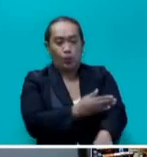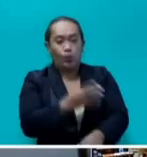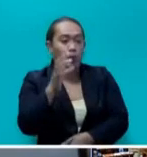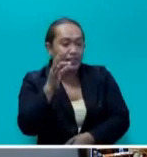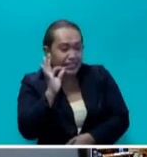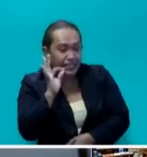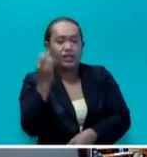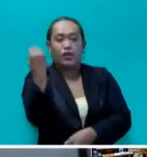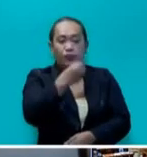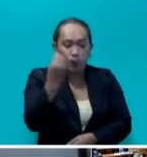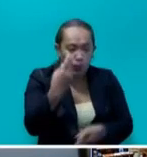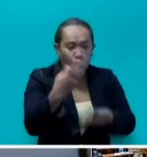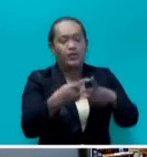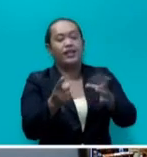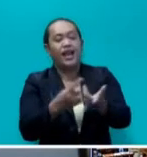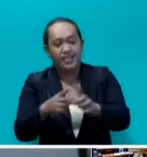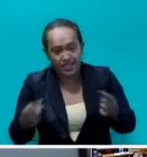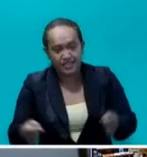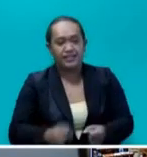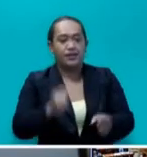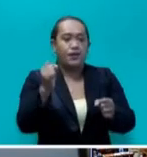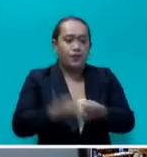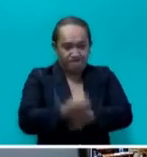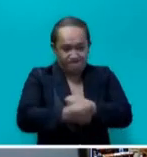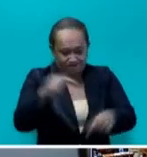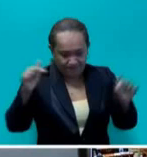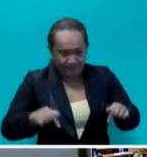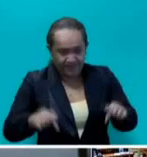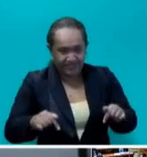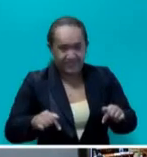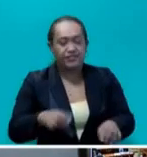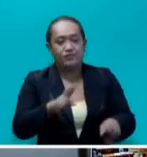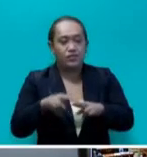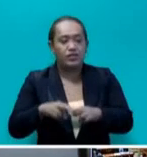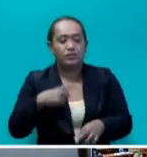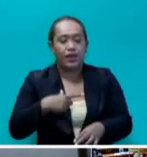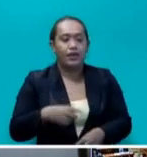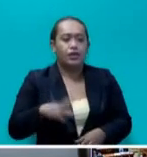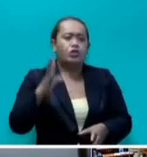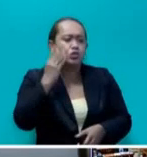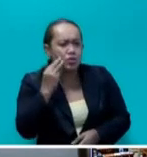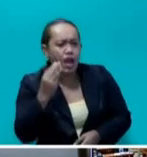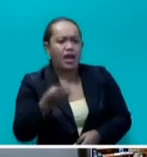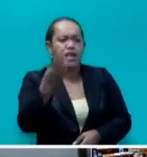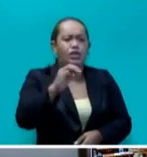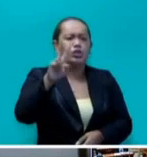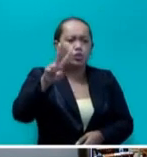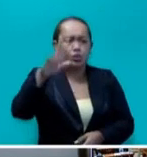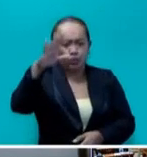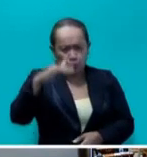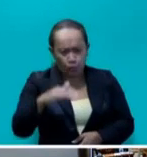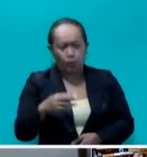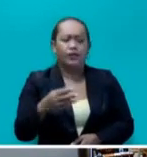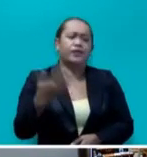fruit juices that is not manufactured locally or that has no added sugar from 32% to 15%. Reduction of fiscal duty on Vegemite